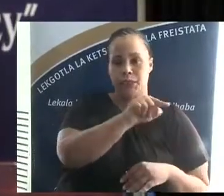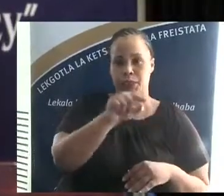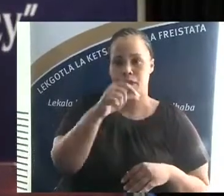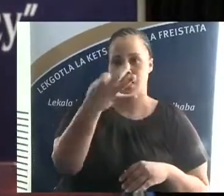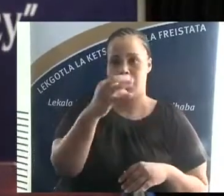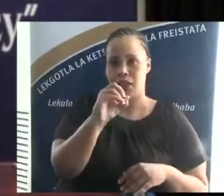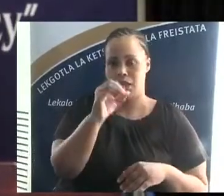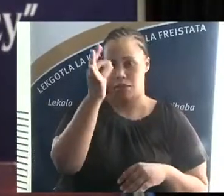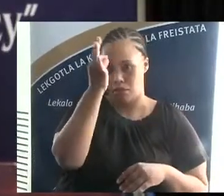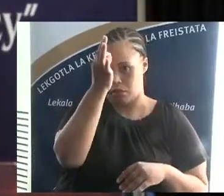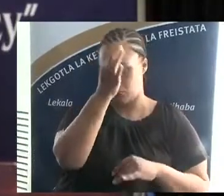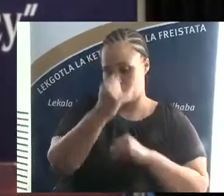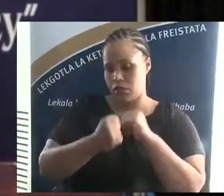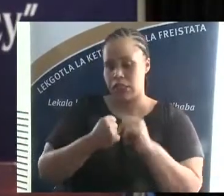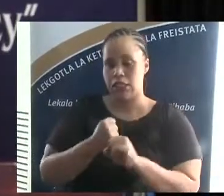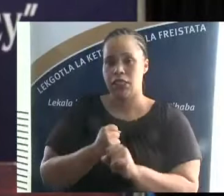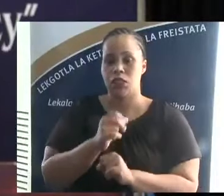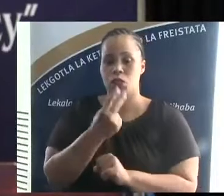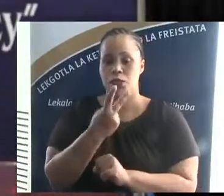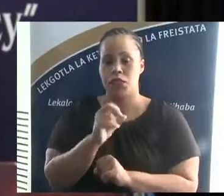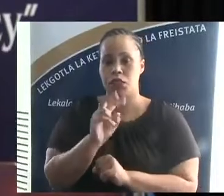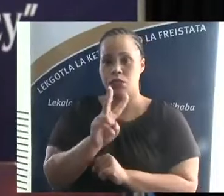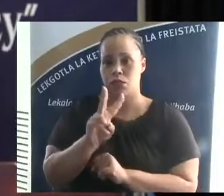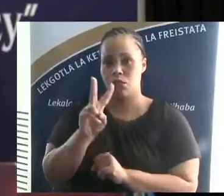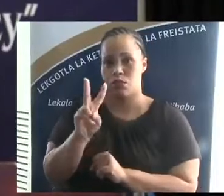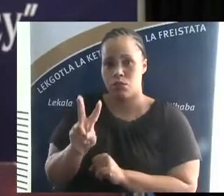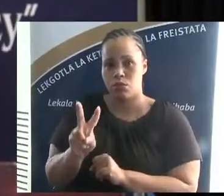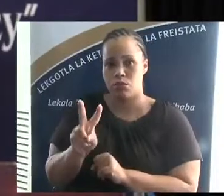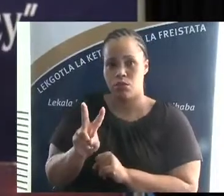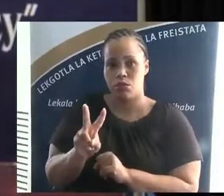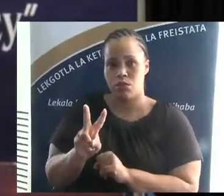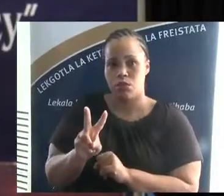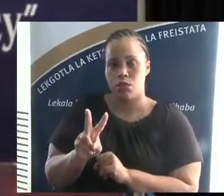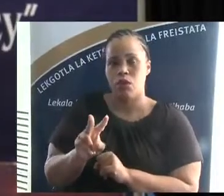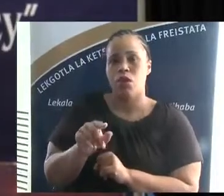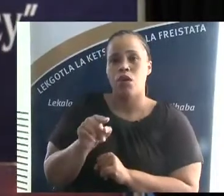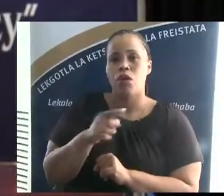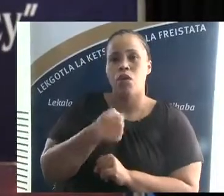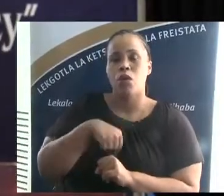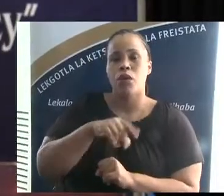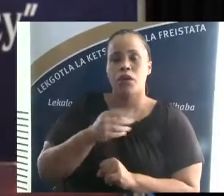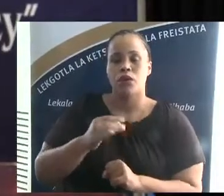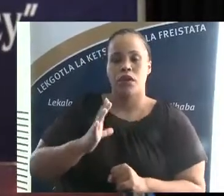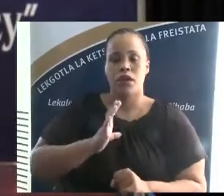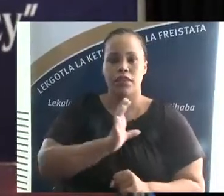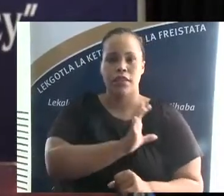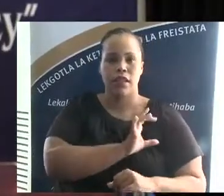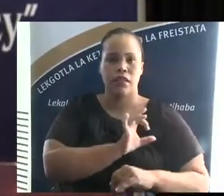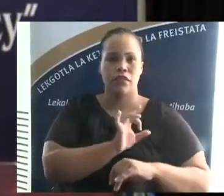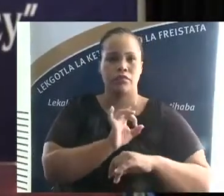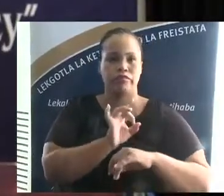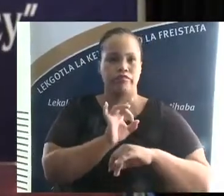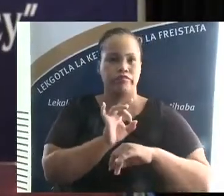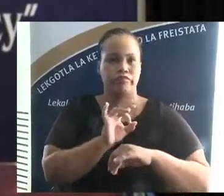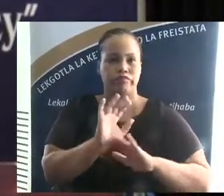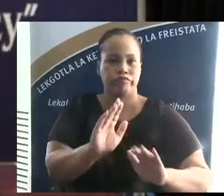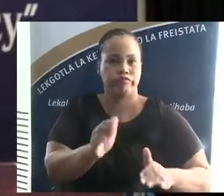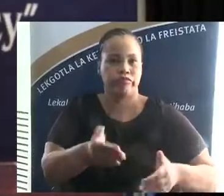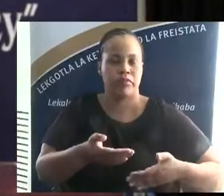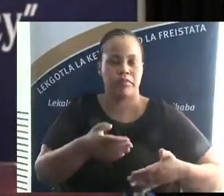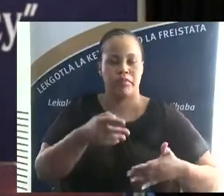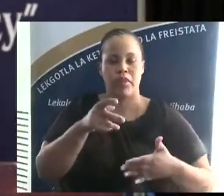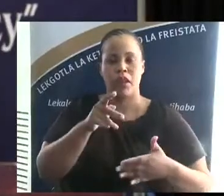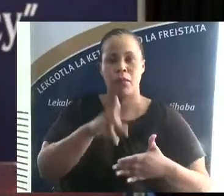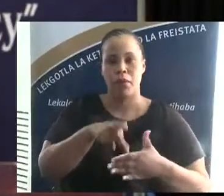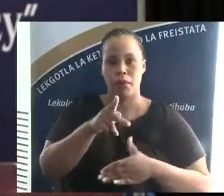March 2022 on the back of integrated councillor induction programmes in February 2022. To